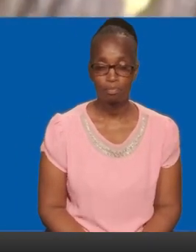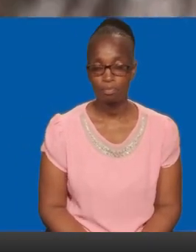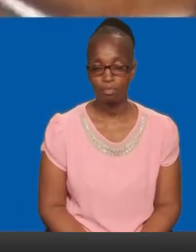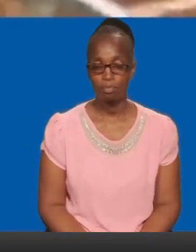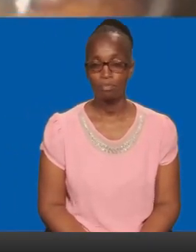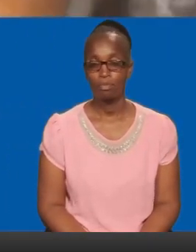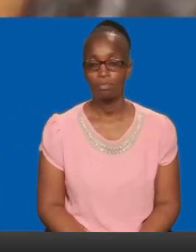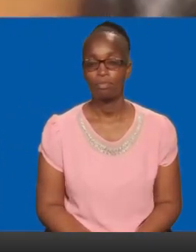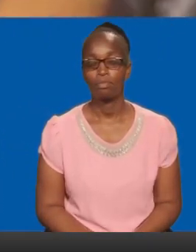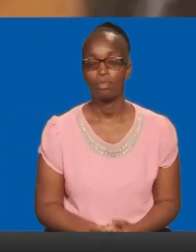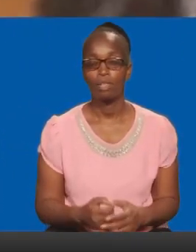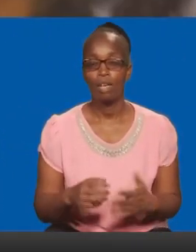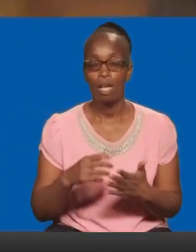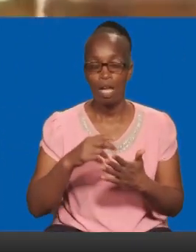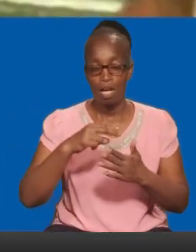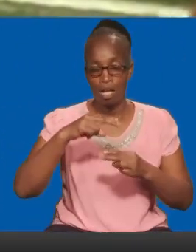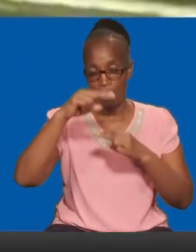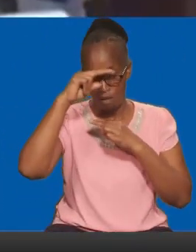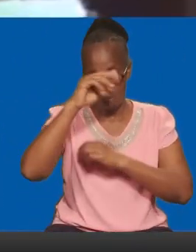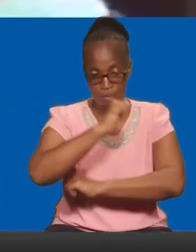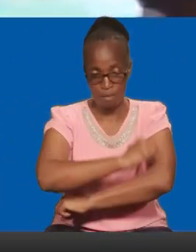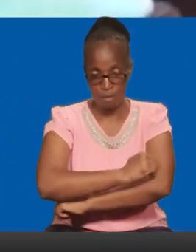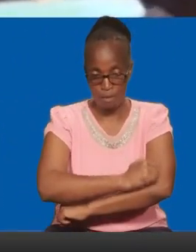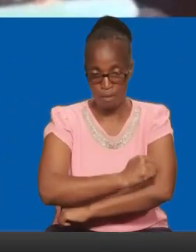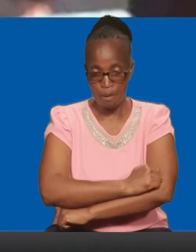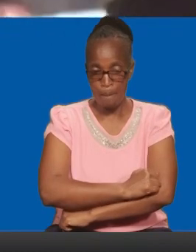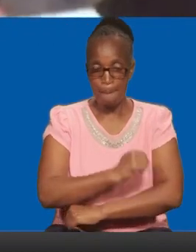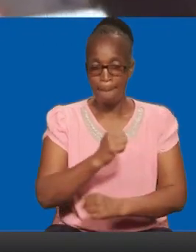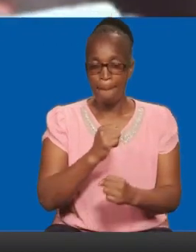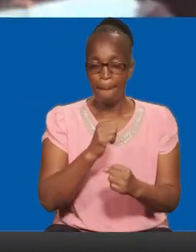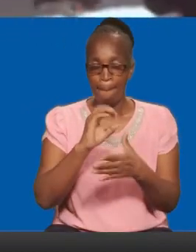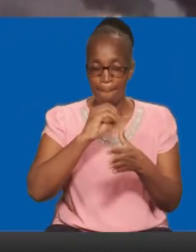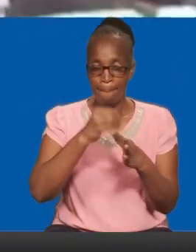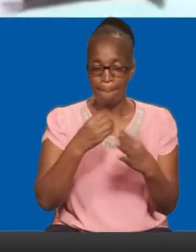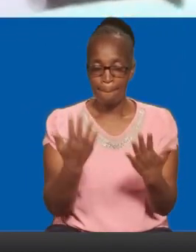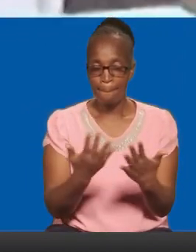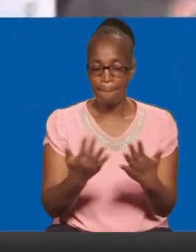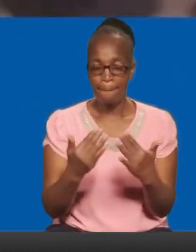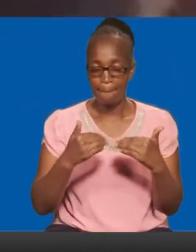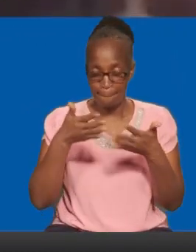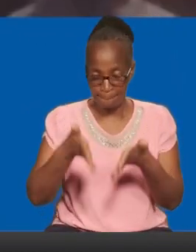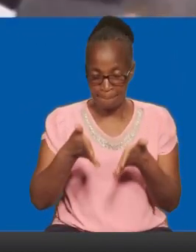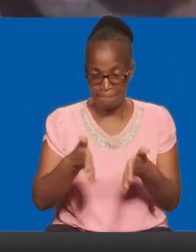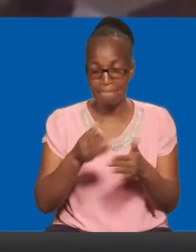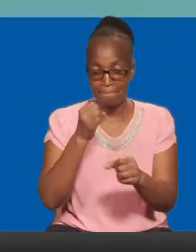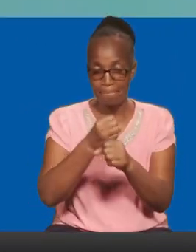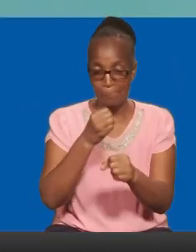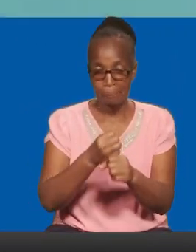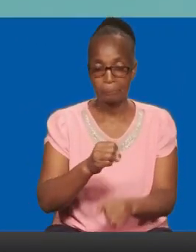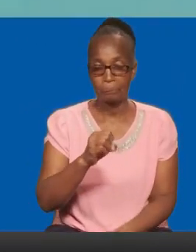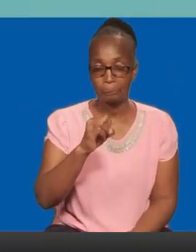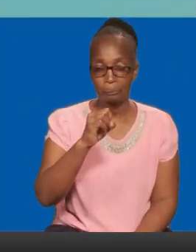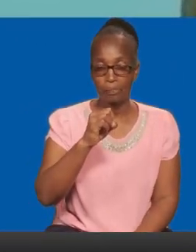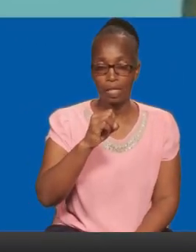are. Wanaongeza kwamba shule za msingi ambako sekondari msingi zimesitiriwa hazina vifaa hitajika vya